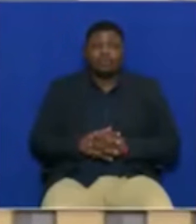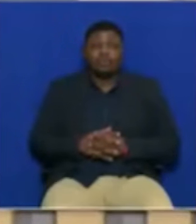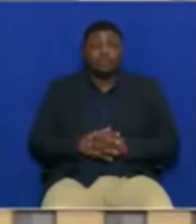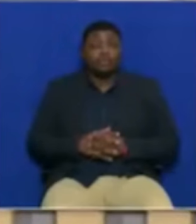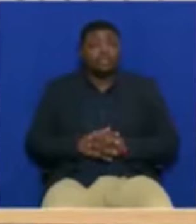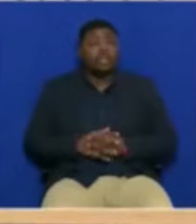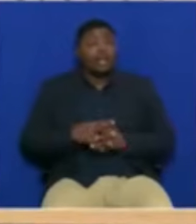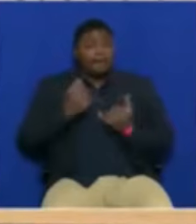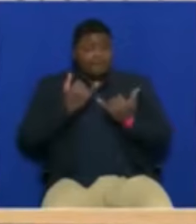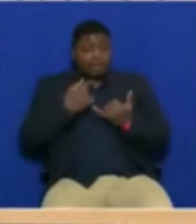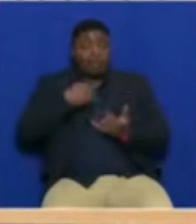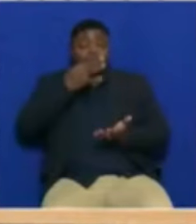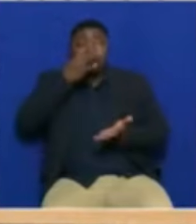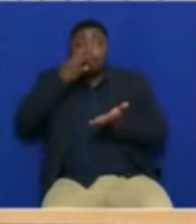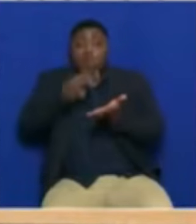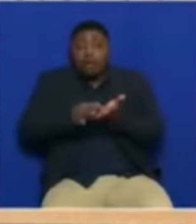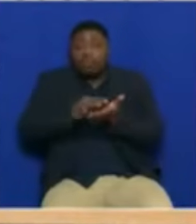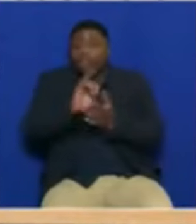is